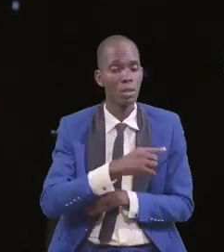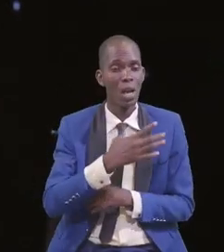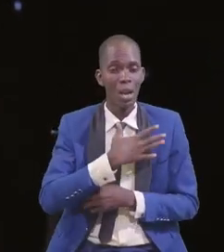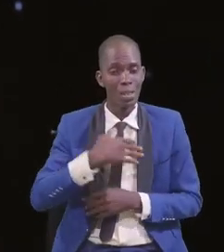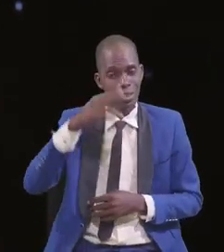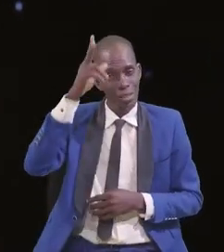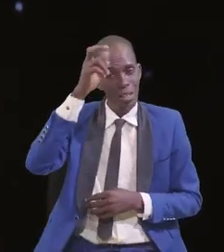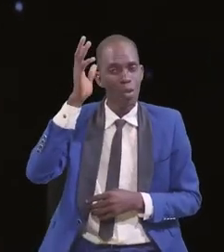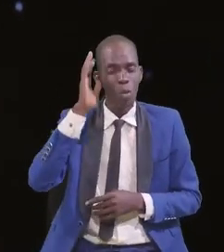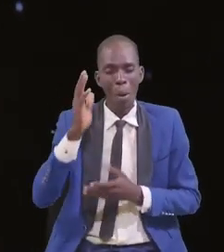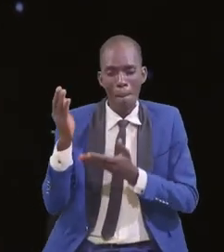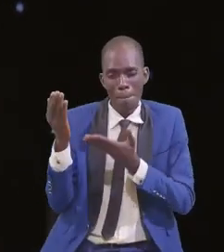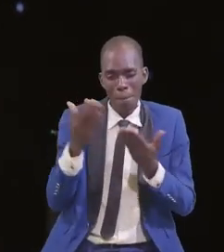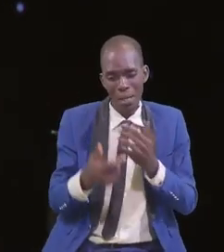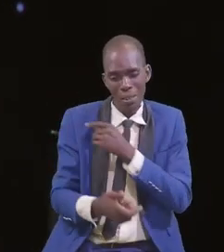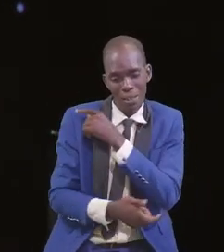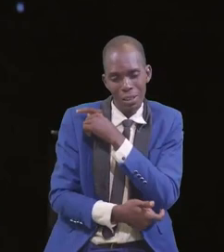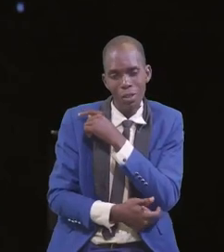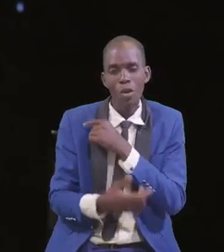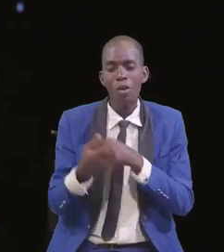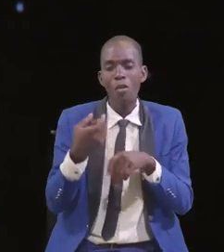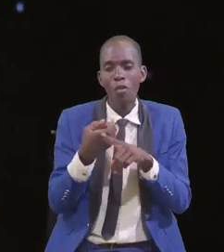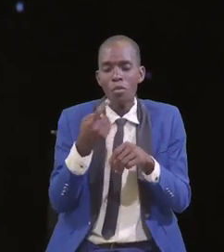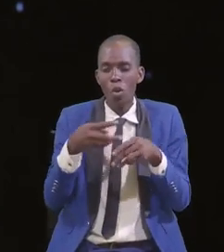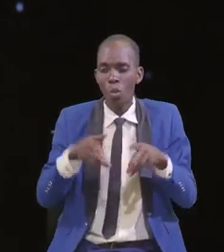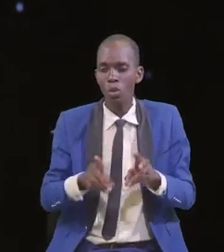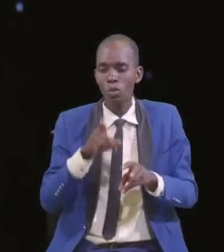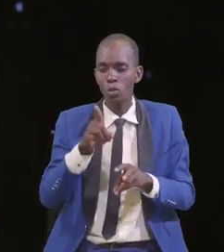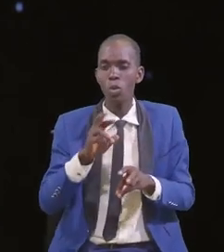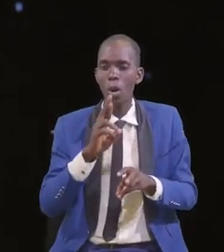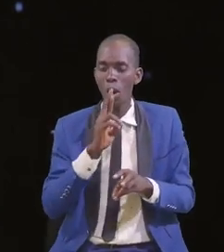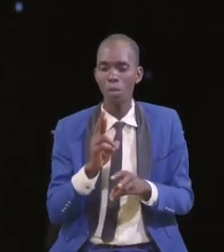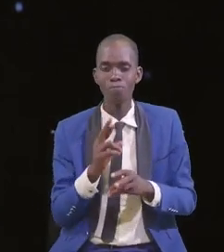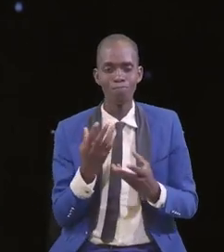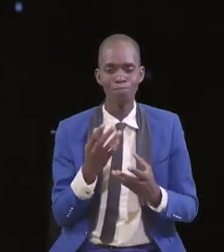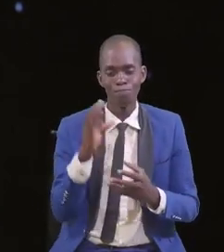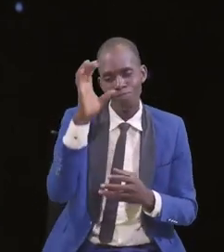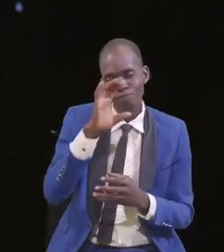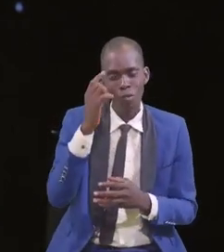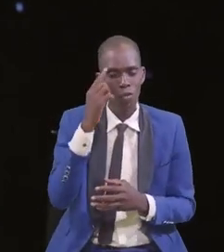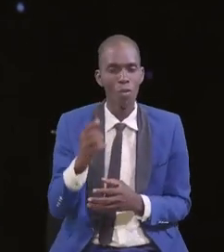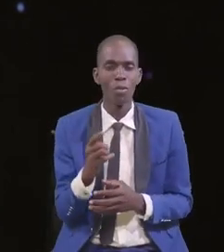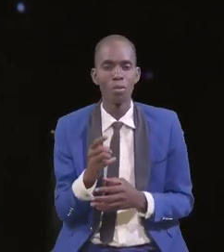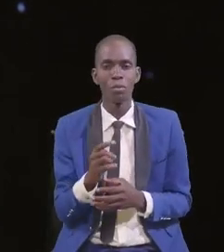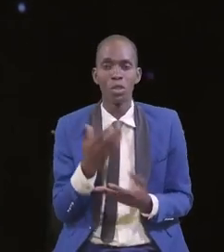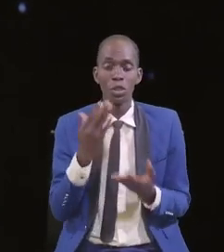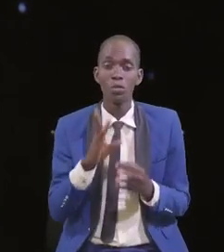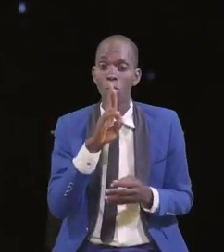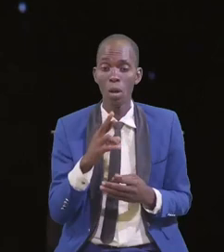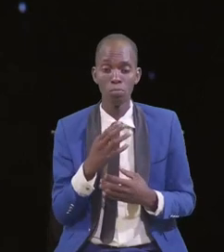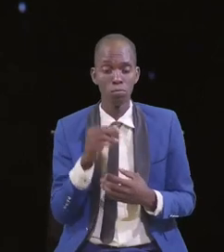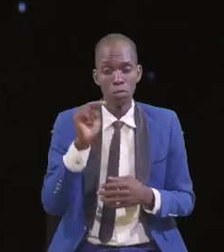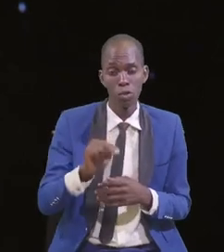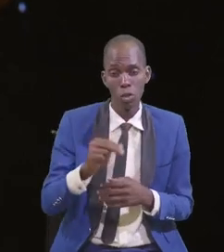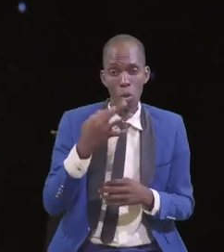temptation from the direction of what you are hungry for. If you are hungry for power, he'll bring temptation that